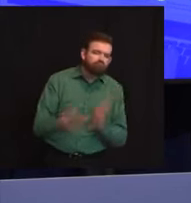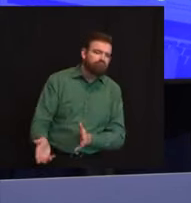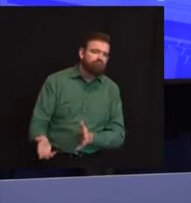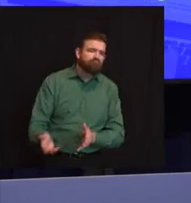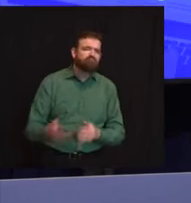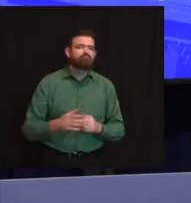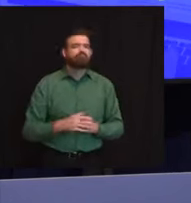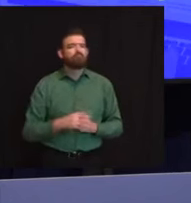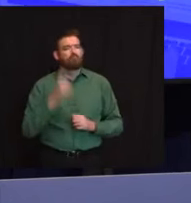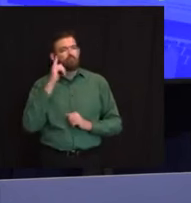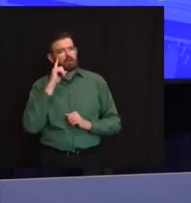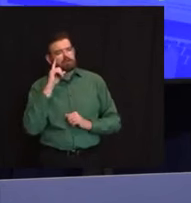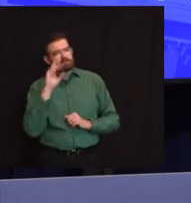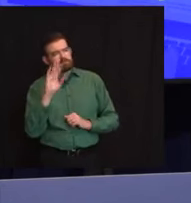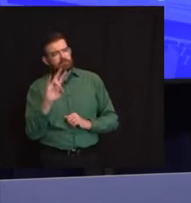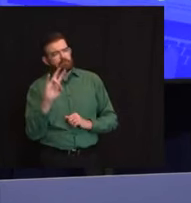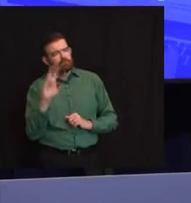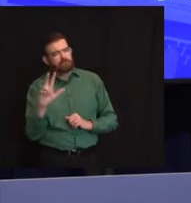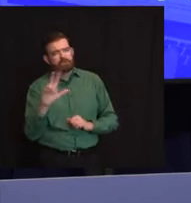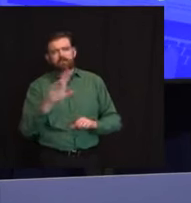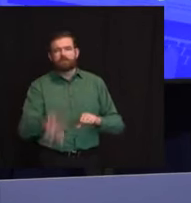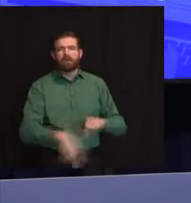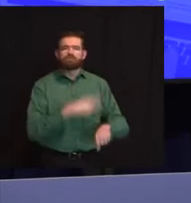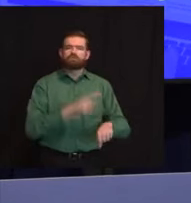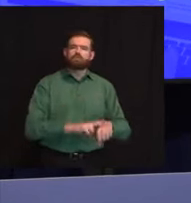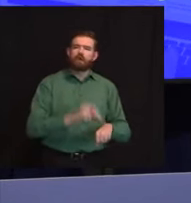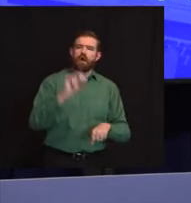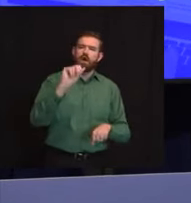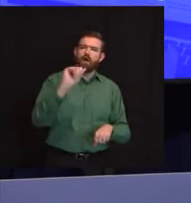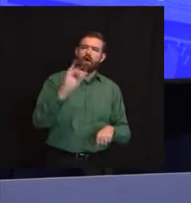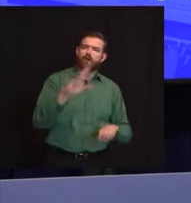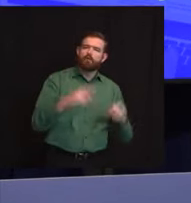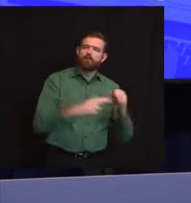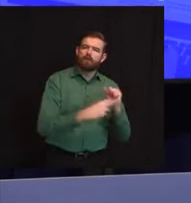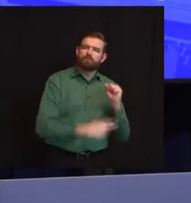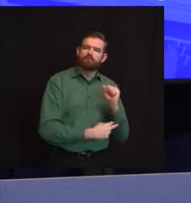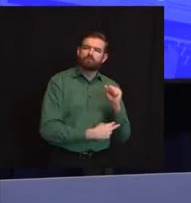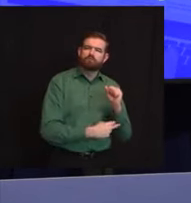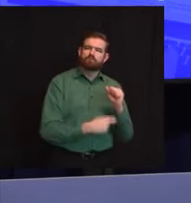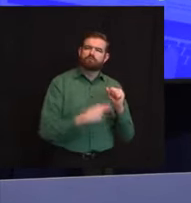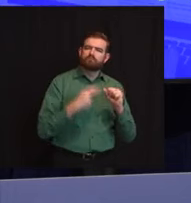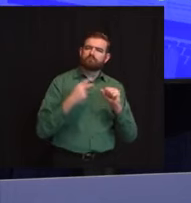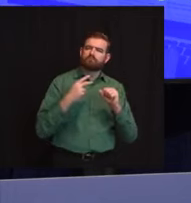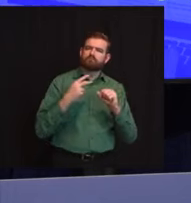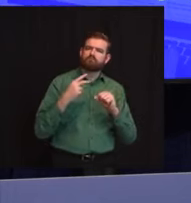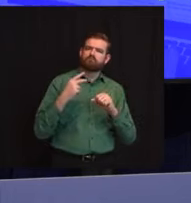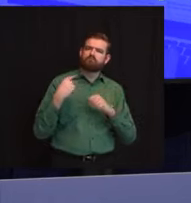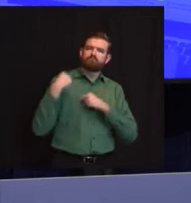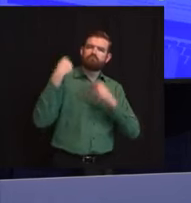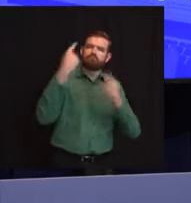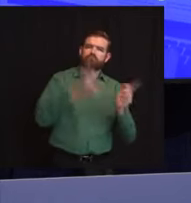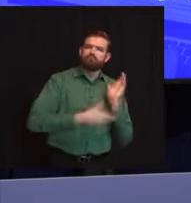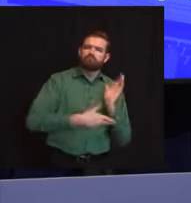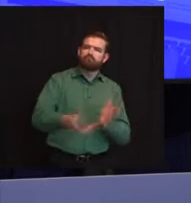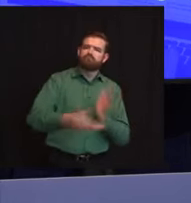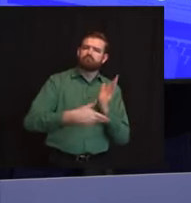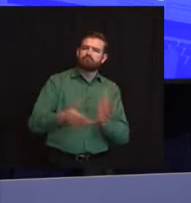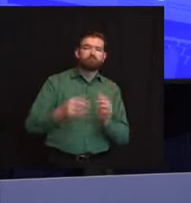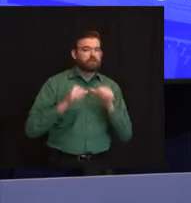73 national Airbridge missions so far in the last month or so. So it's an ongoing process, Elise, and we, like I said, we appreciate